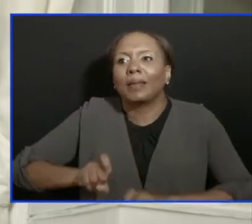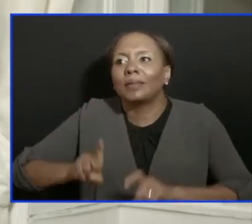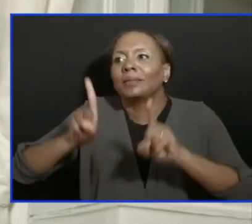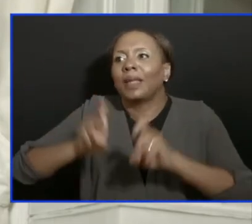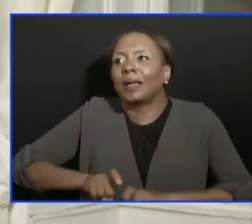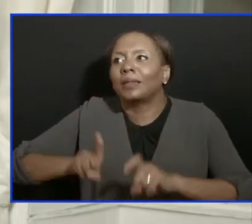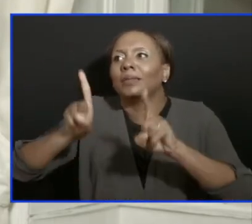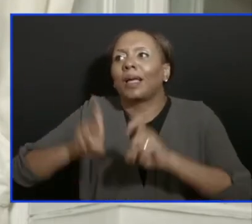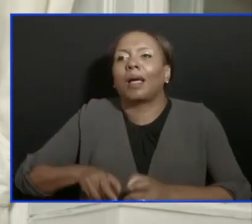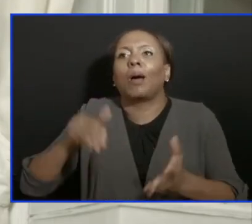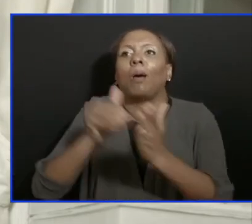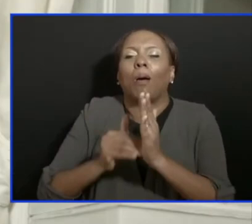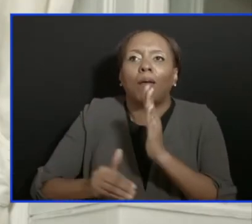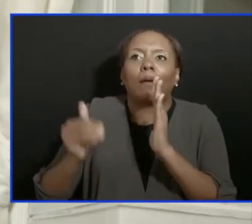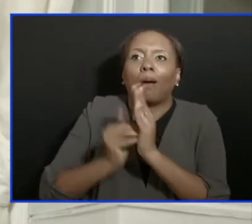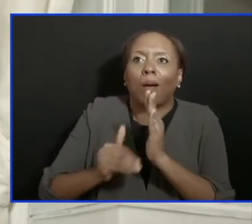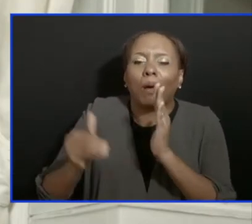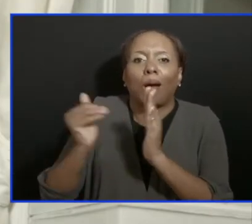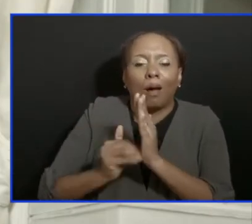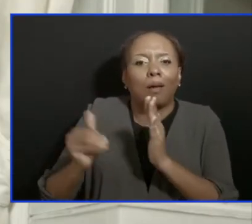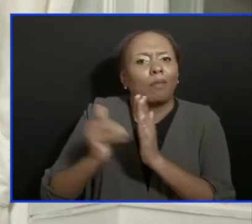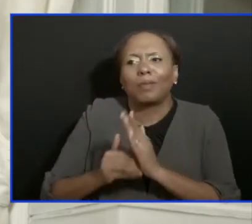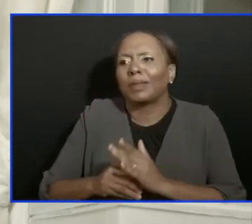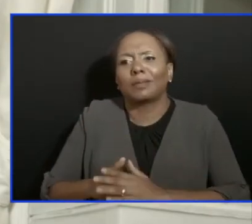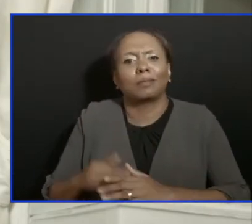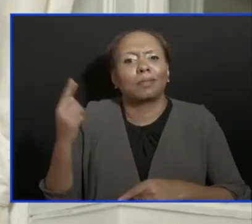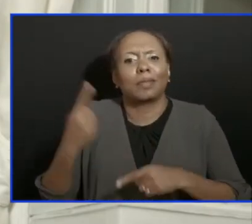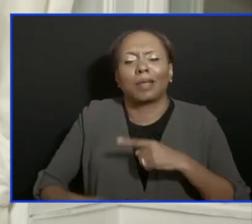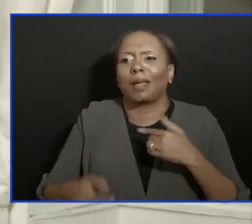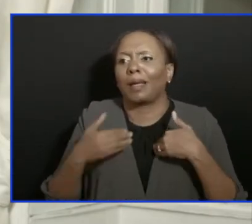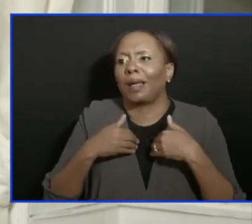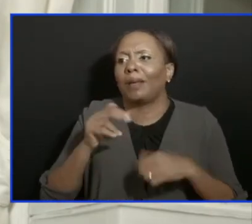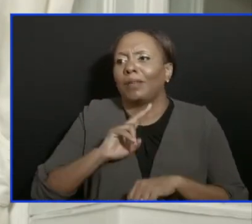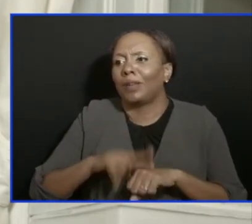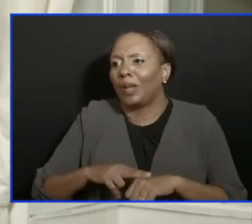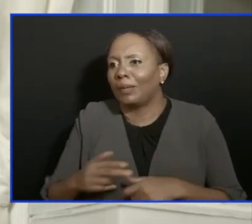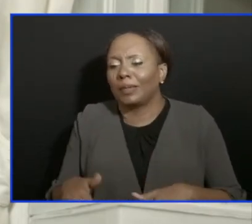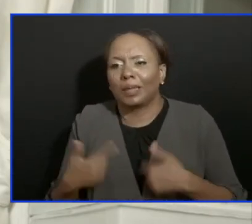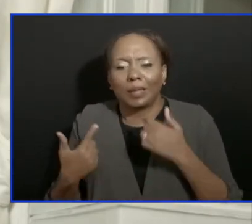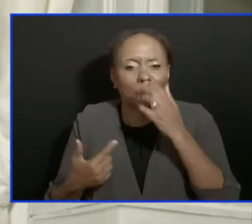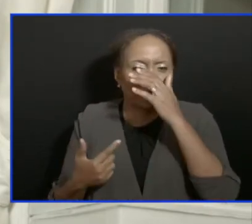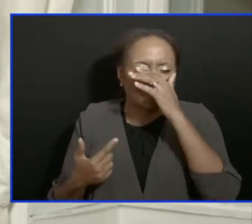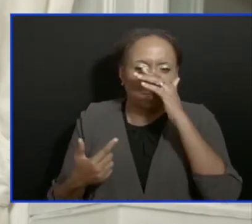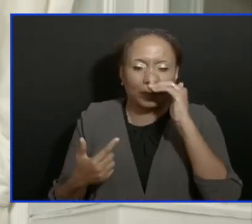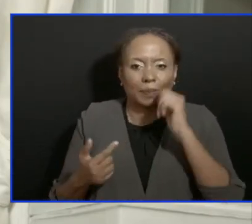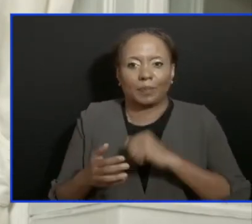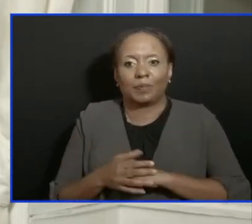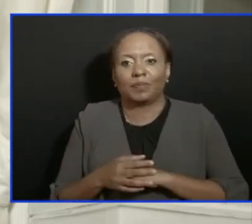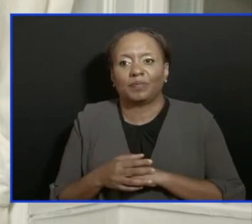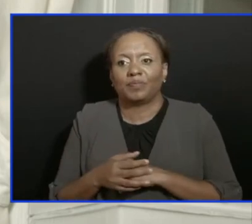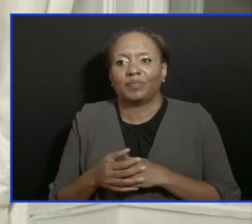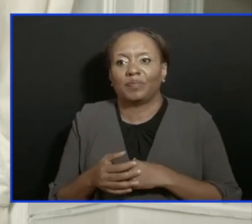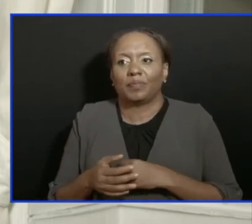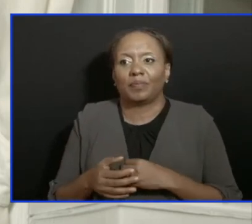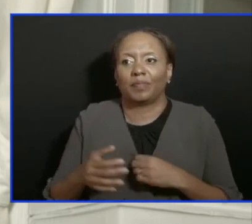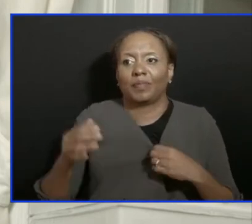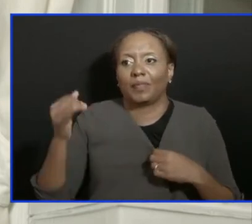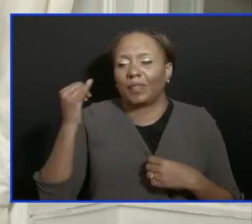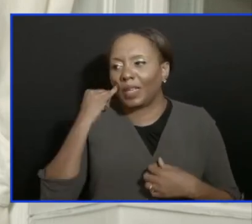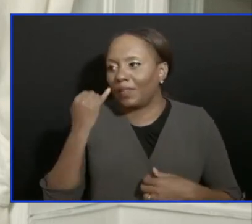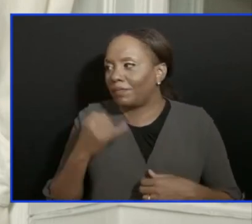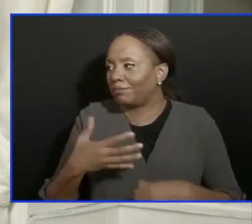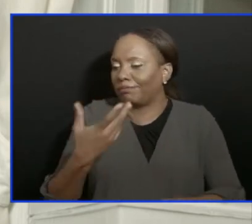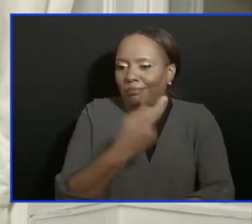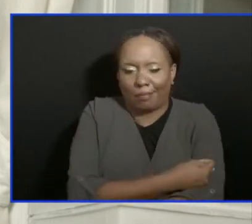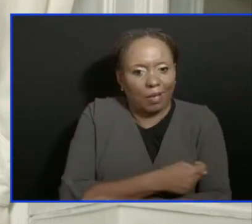their families, from taking care of the normal livelihood, from going, well, not going to school, not just yet. If you get vaccinated by the 15th, that might happen. Going